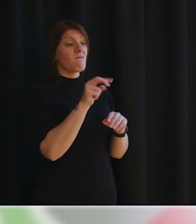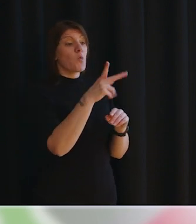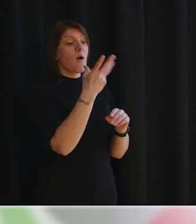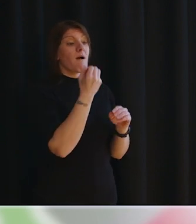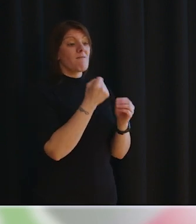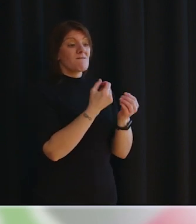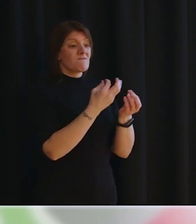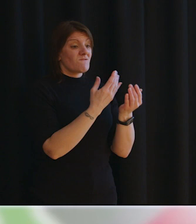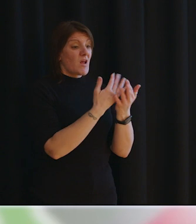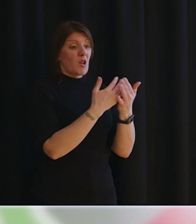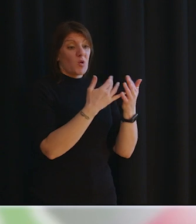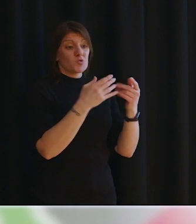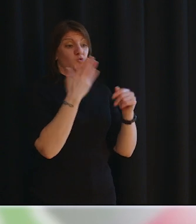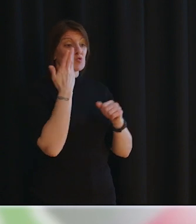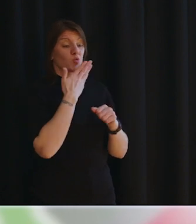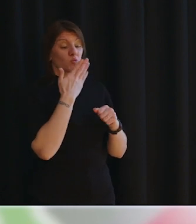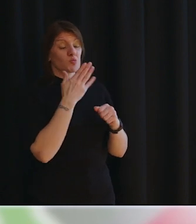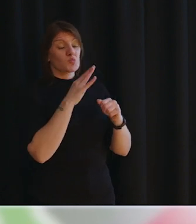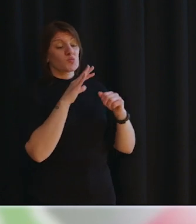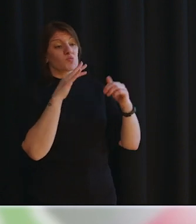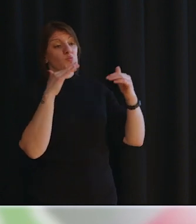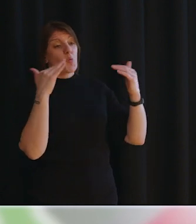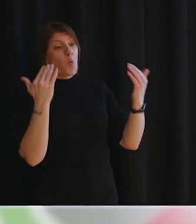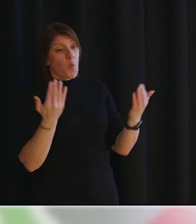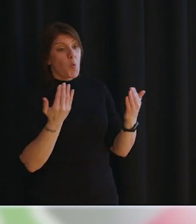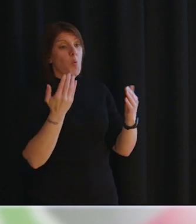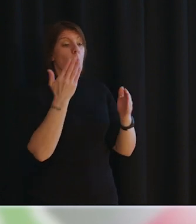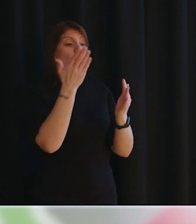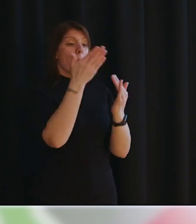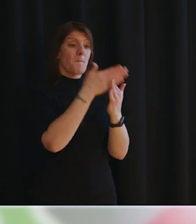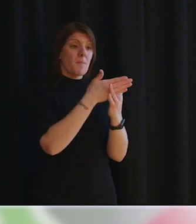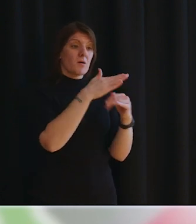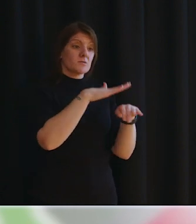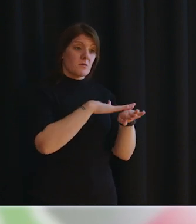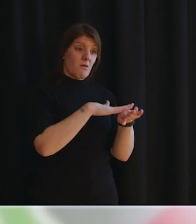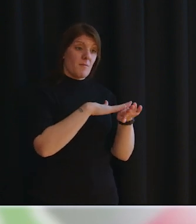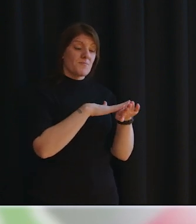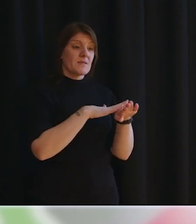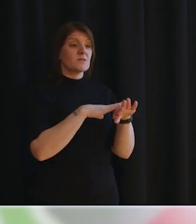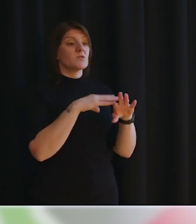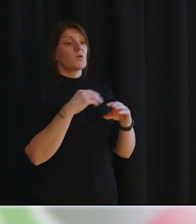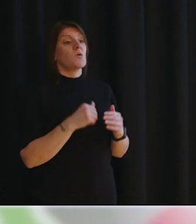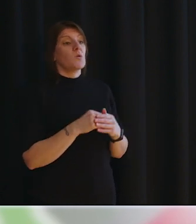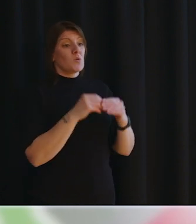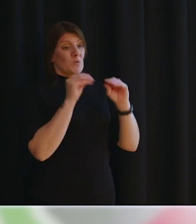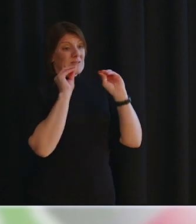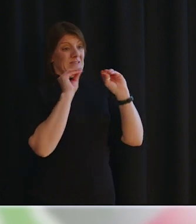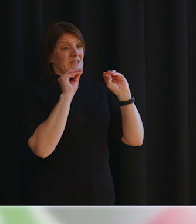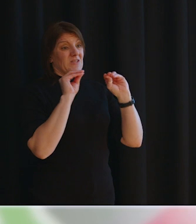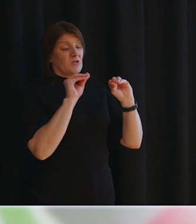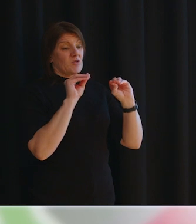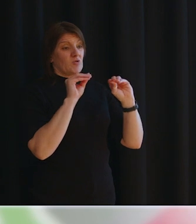a very large school, or it may be part-time. So there's likely going to be teaching responsibilities as well.